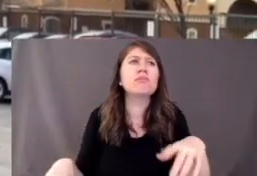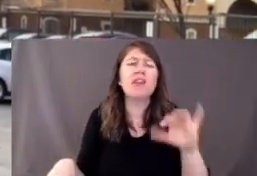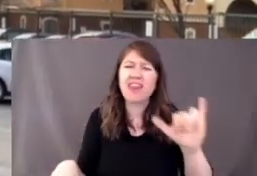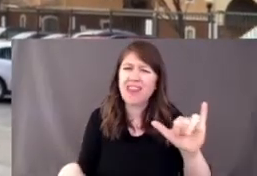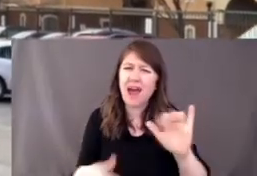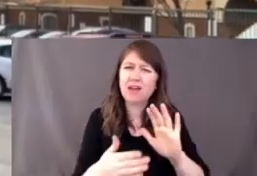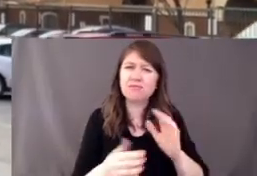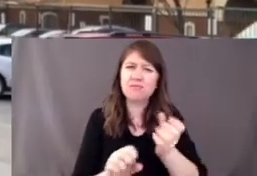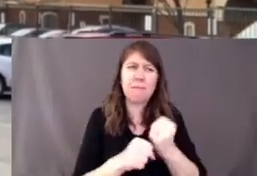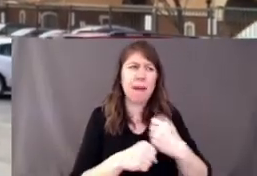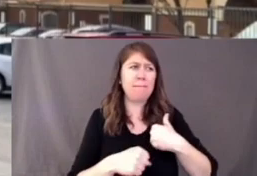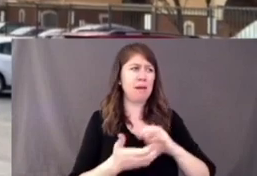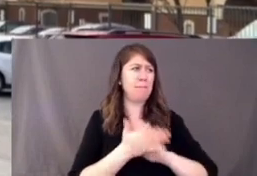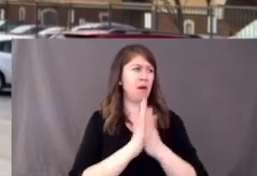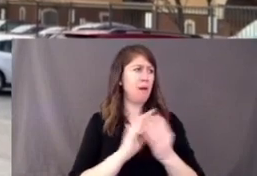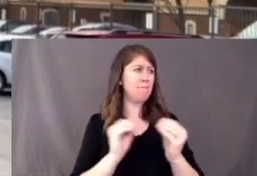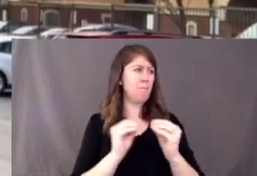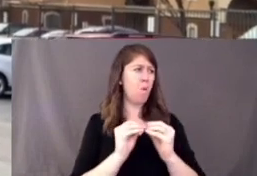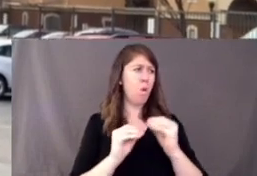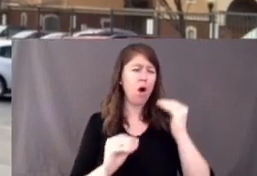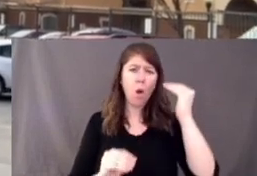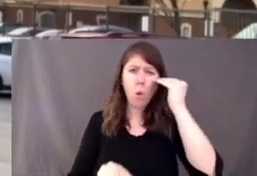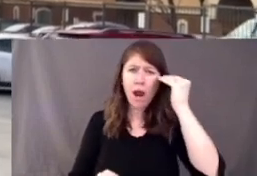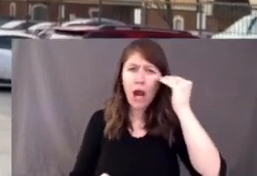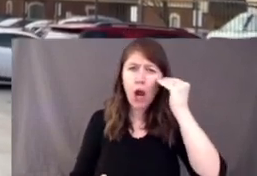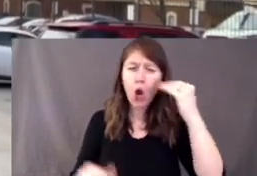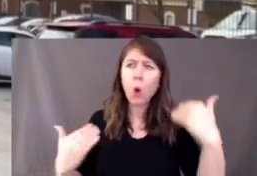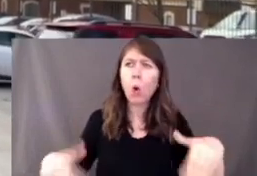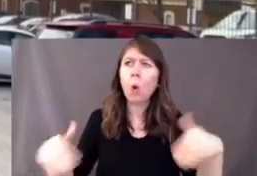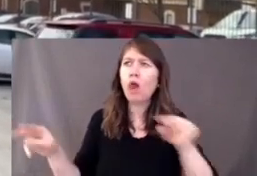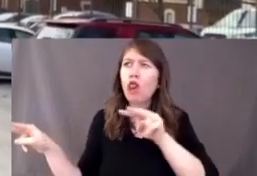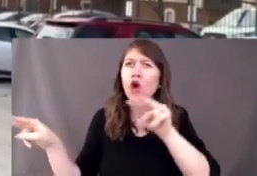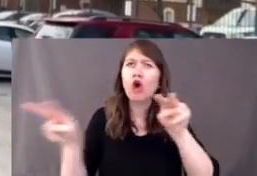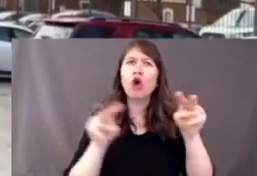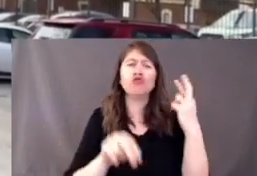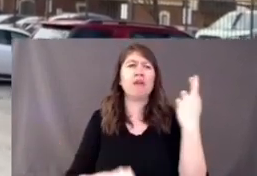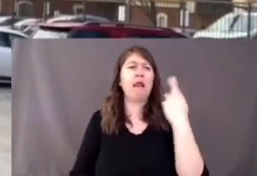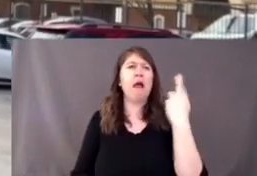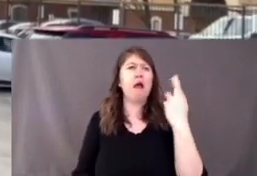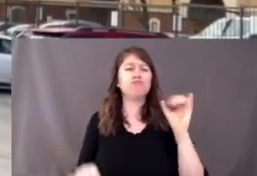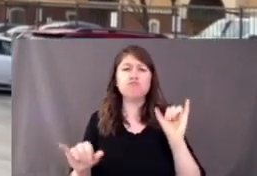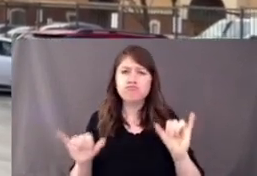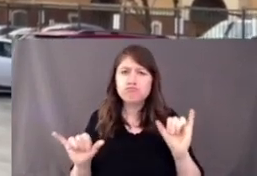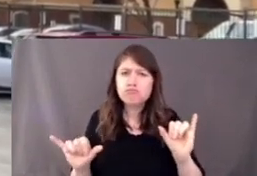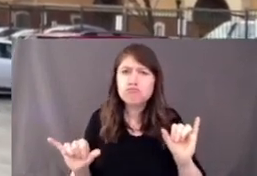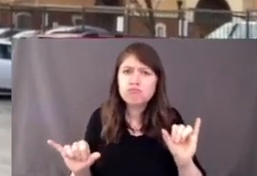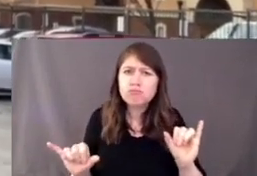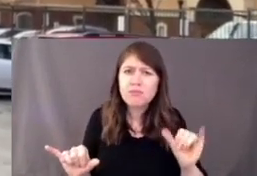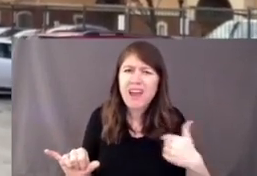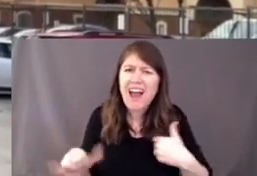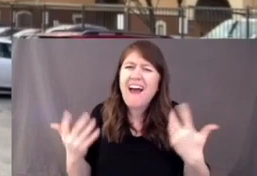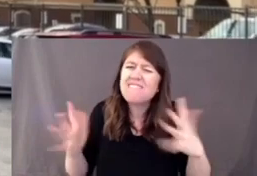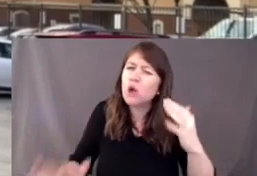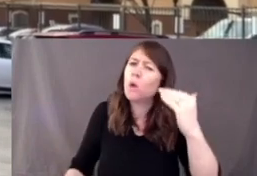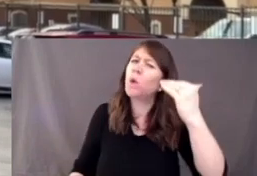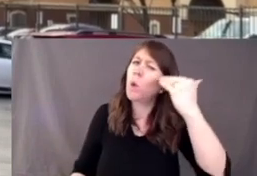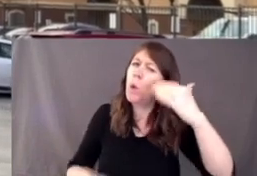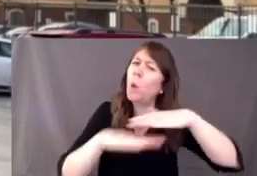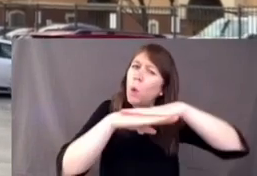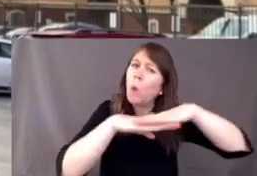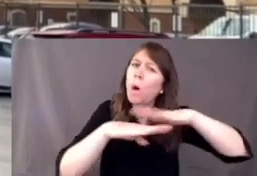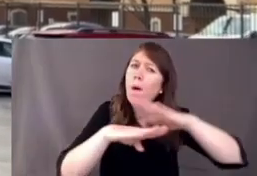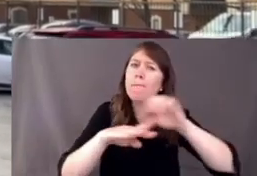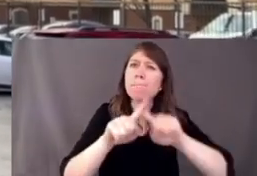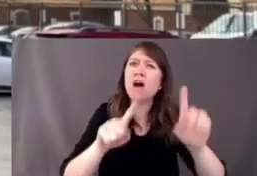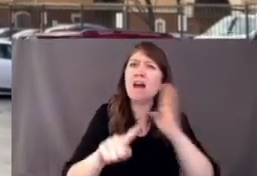an awareness kind of thing for me to look around and go, okay, I knew that, but I'd never thought of